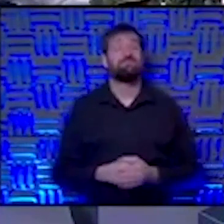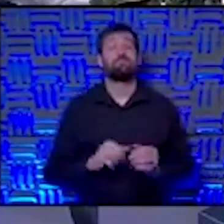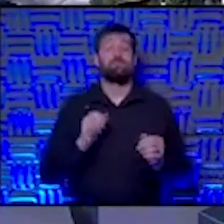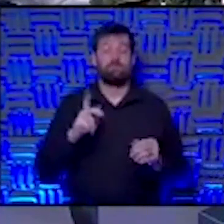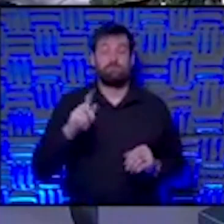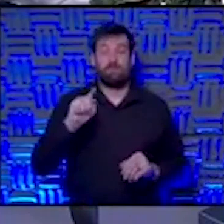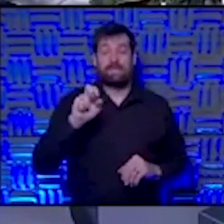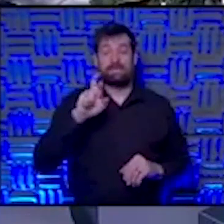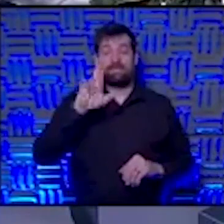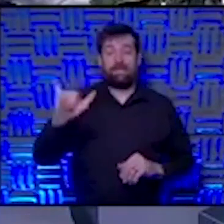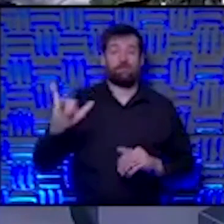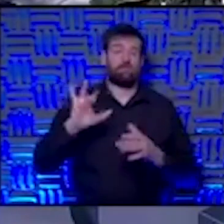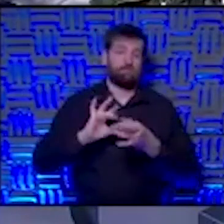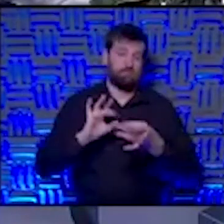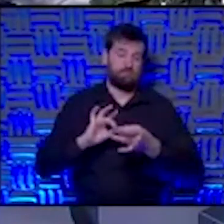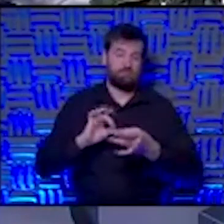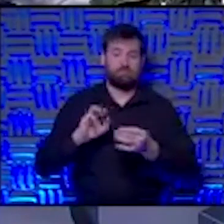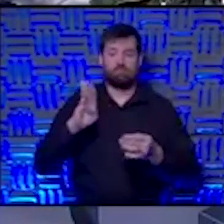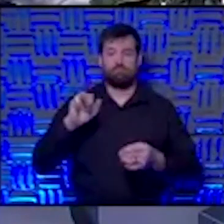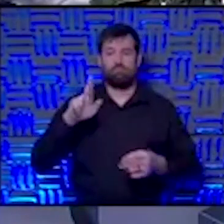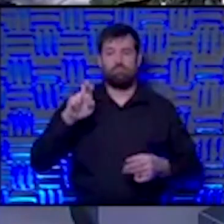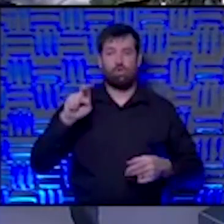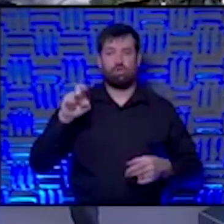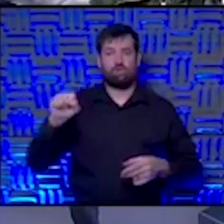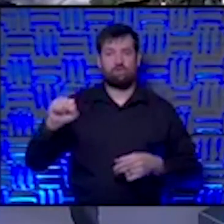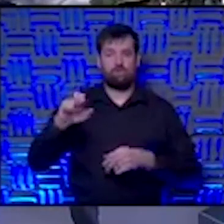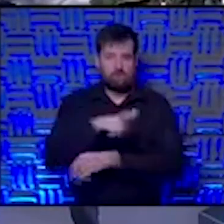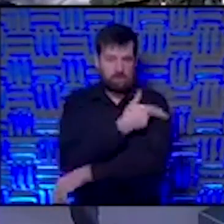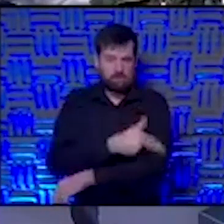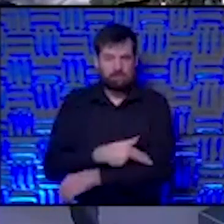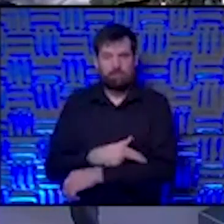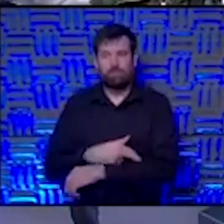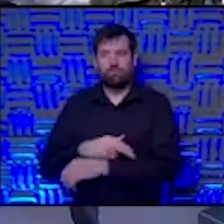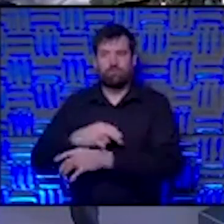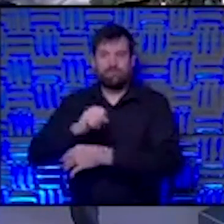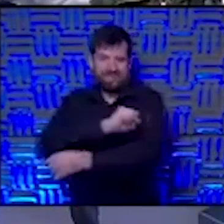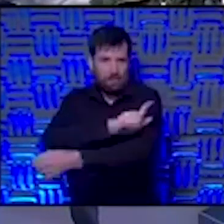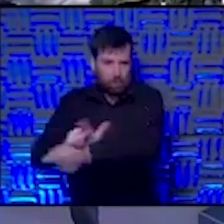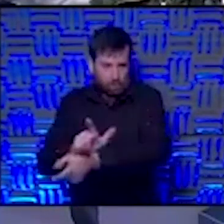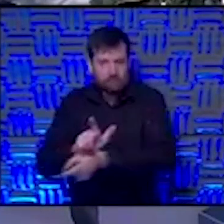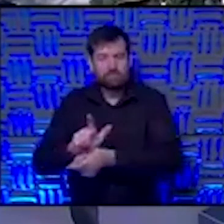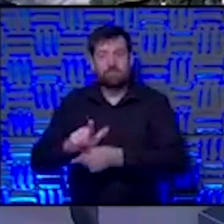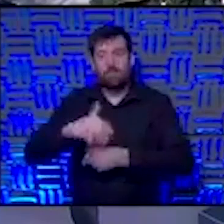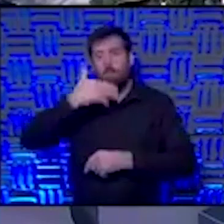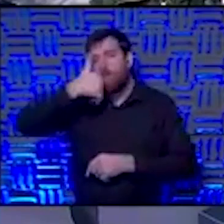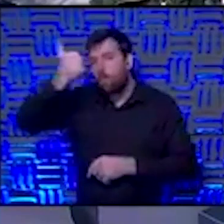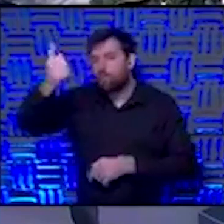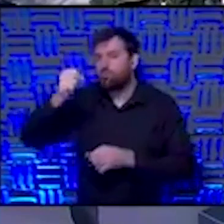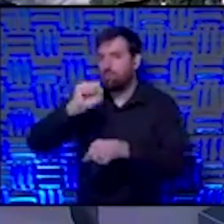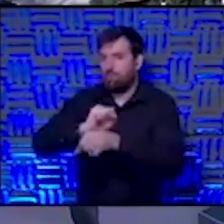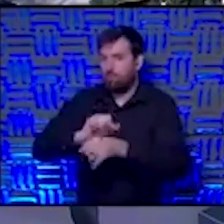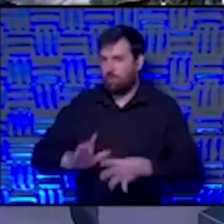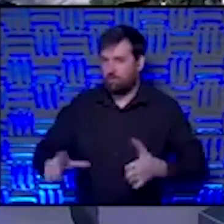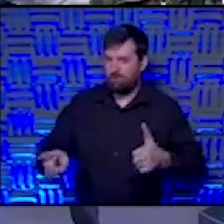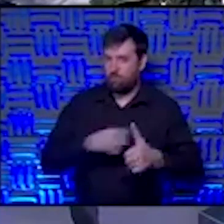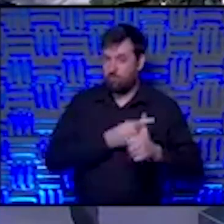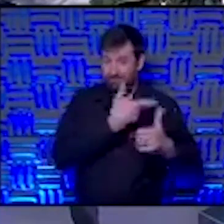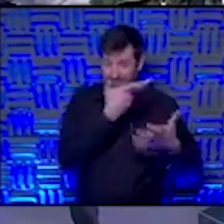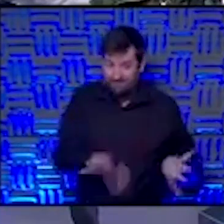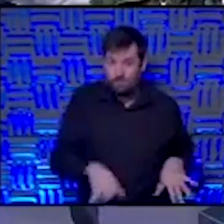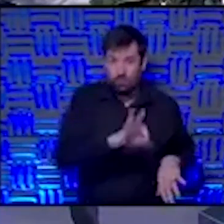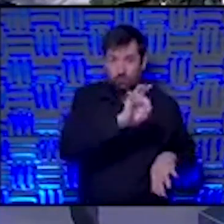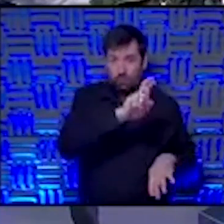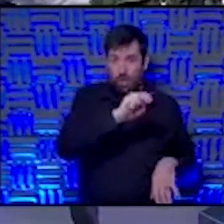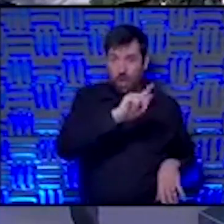so Terry said she heard that Barnes Hospital in St. Louis is vaccinating older employees first. After the frontline workers are